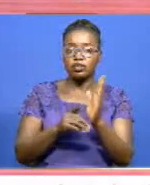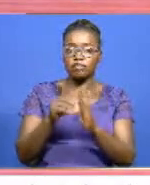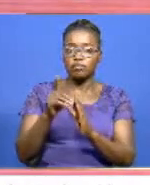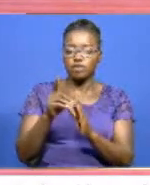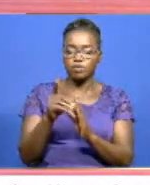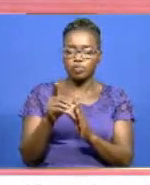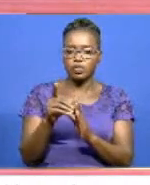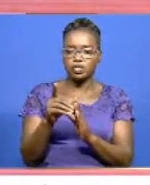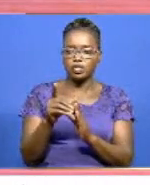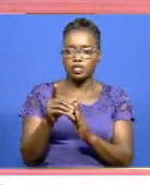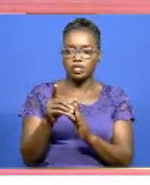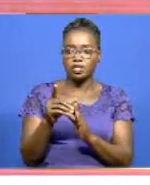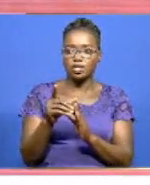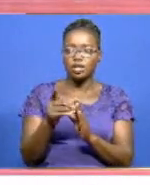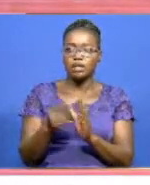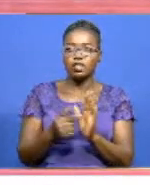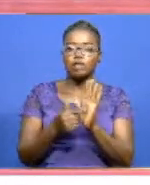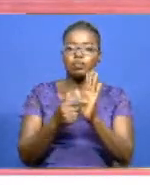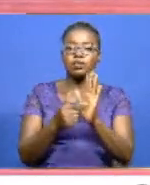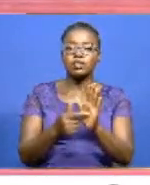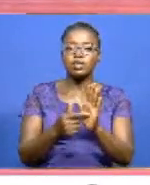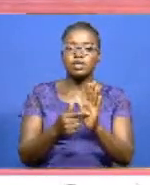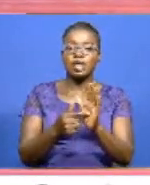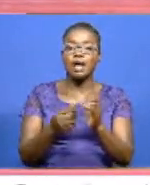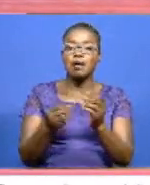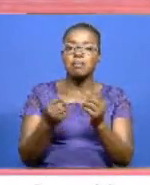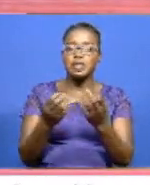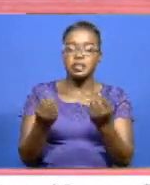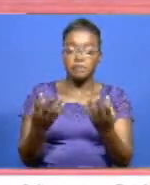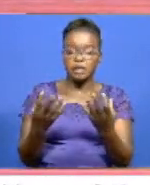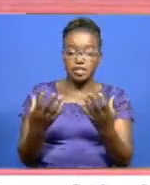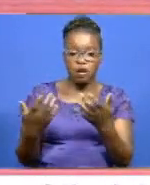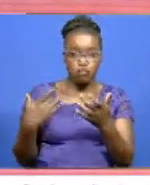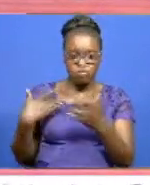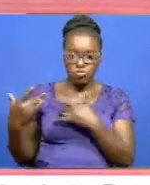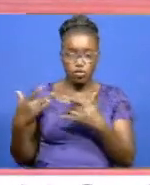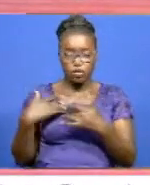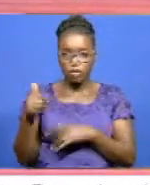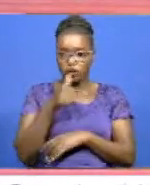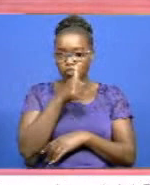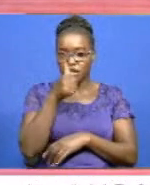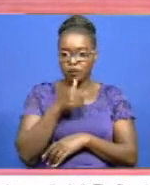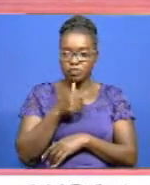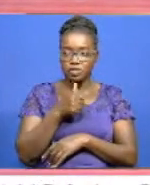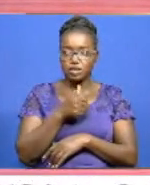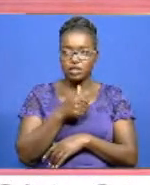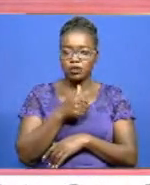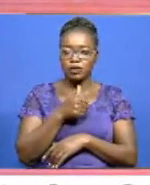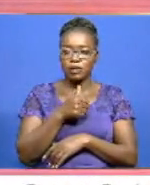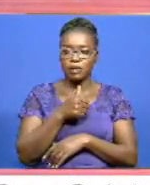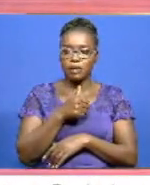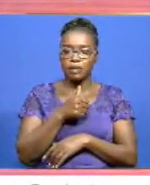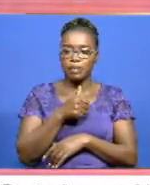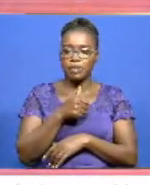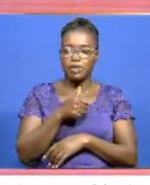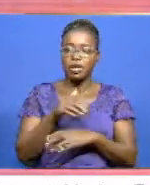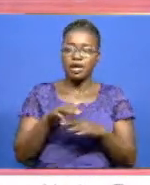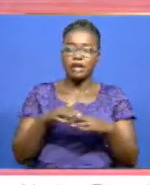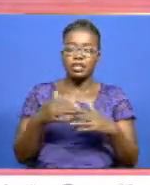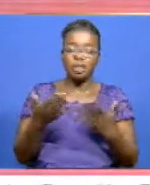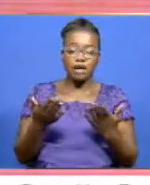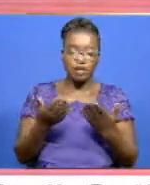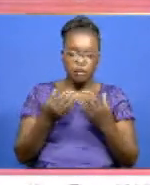developments are presenting major concerns of privacy in the way information